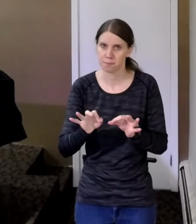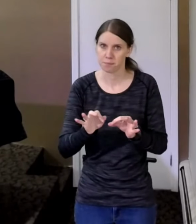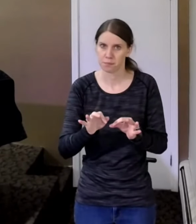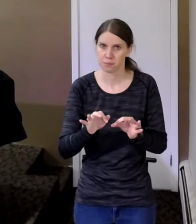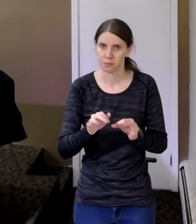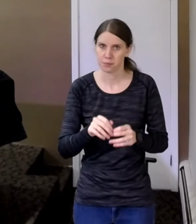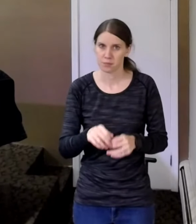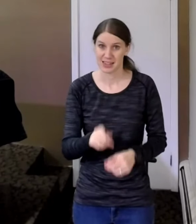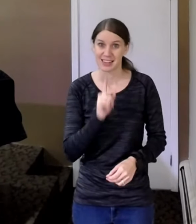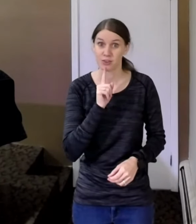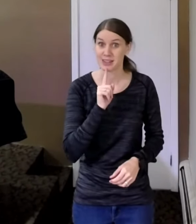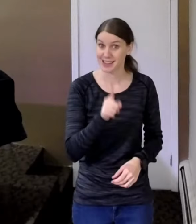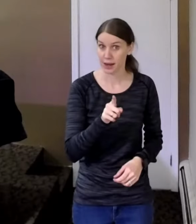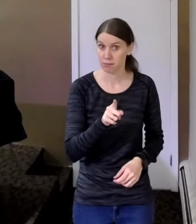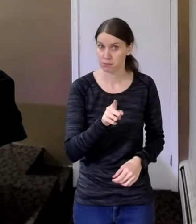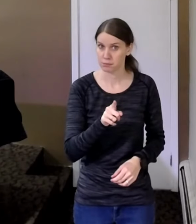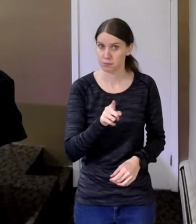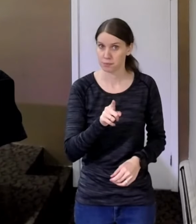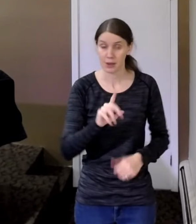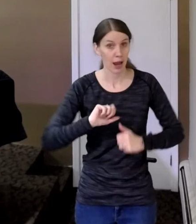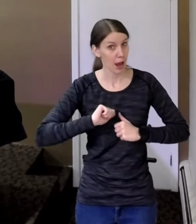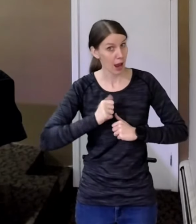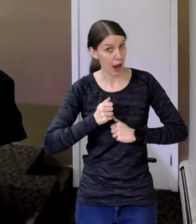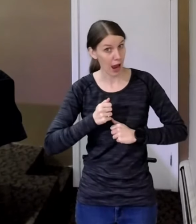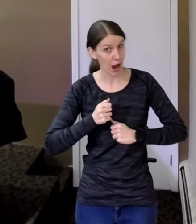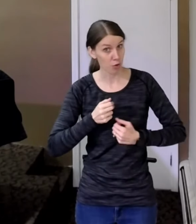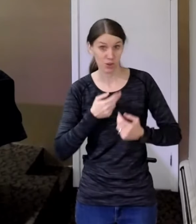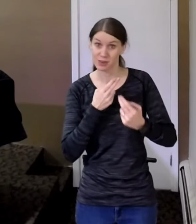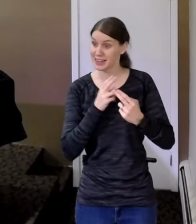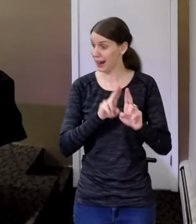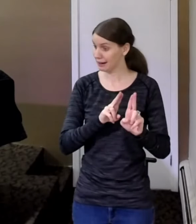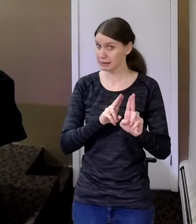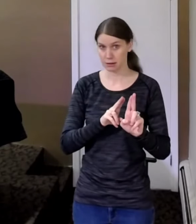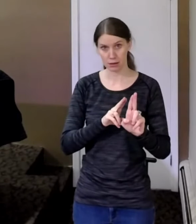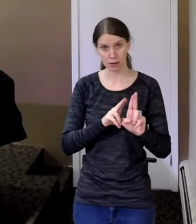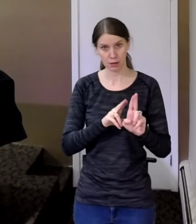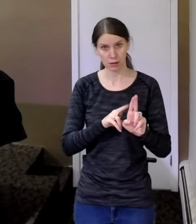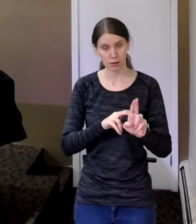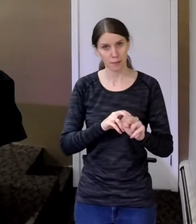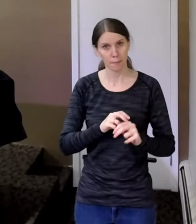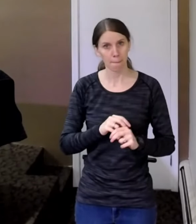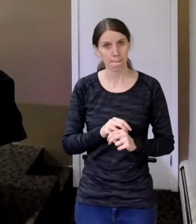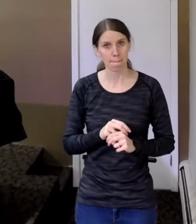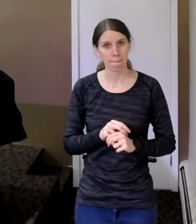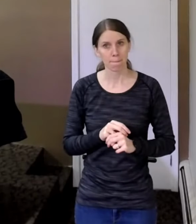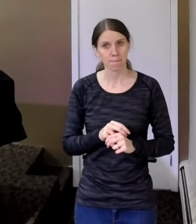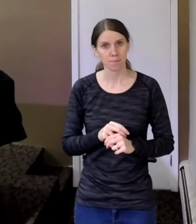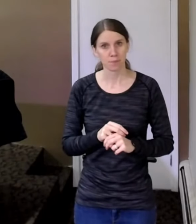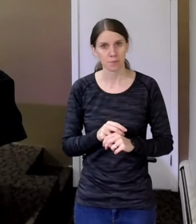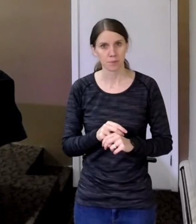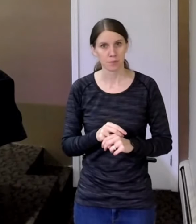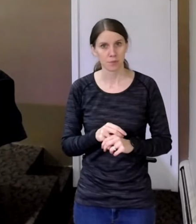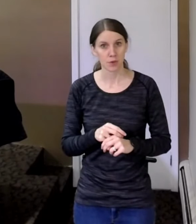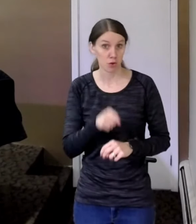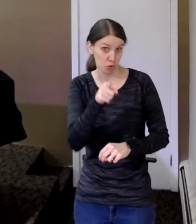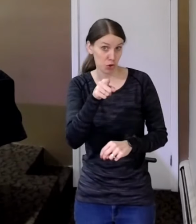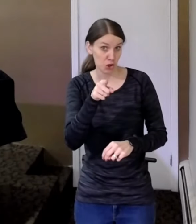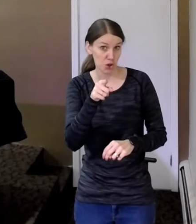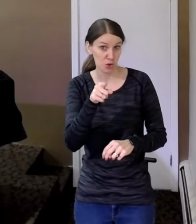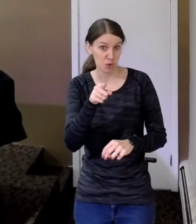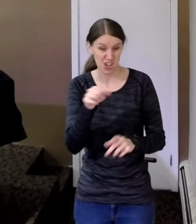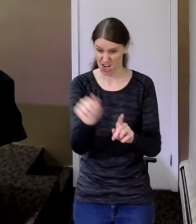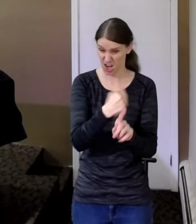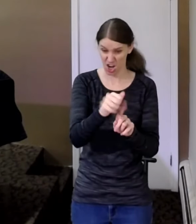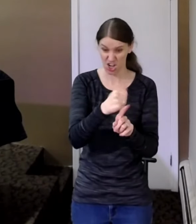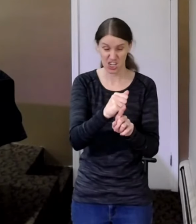going to say, how you're going to react, if you're going to do something about it, if you're going to hit somebody